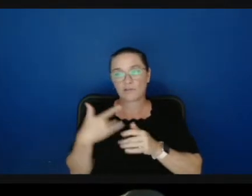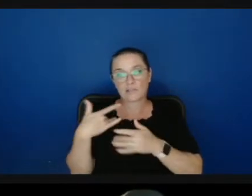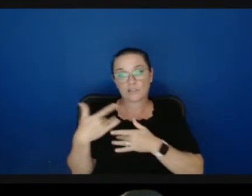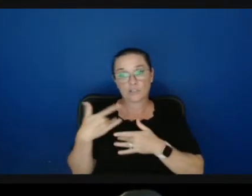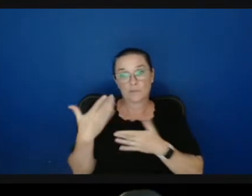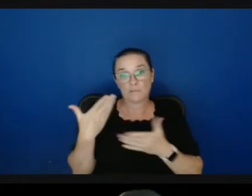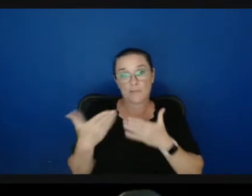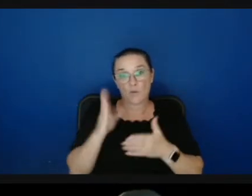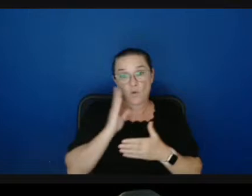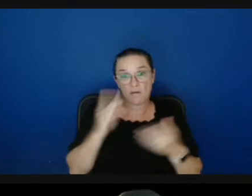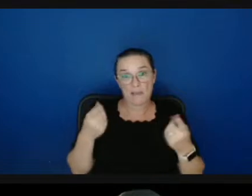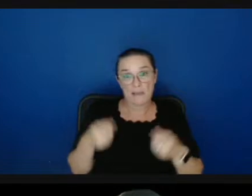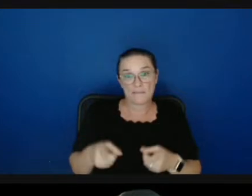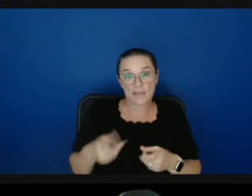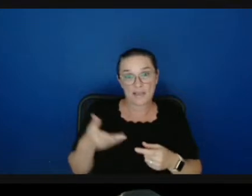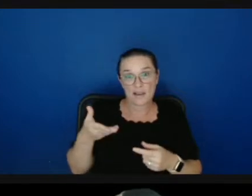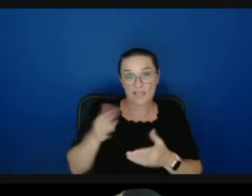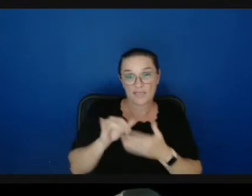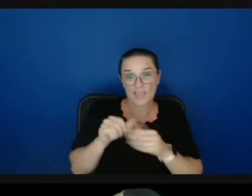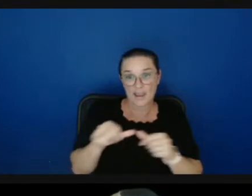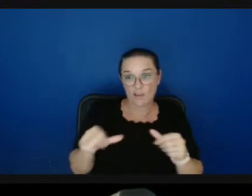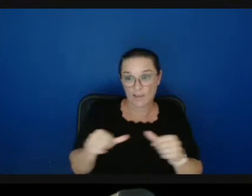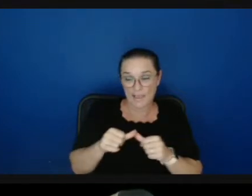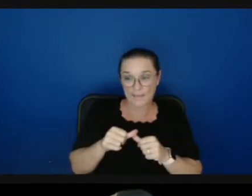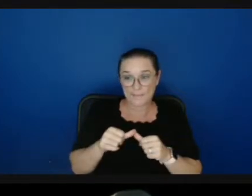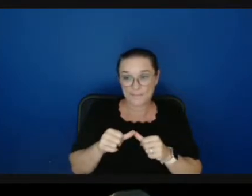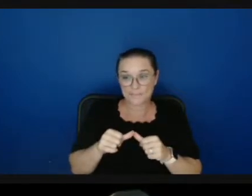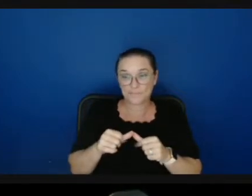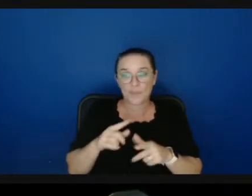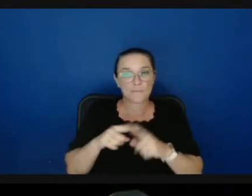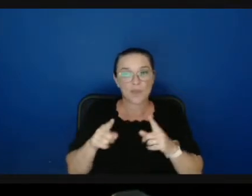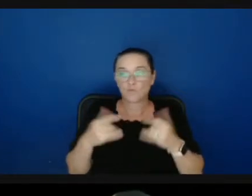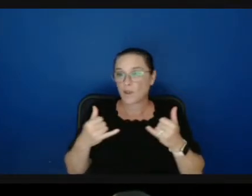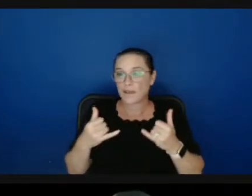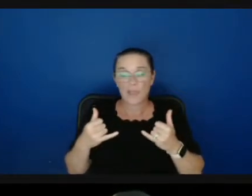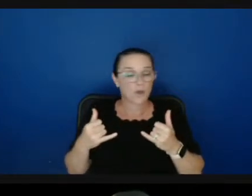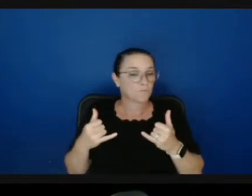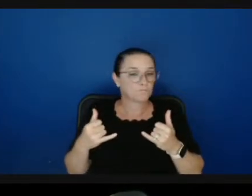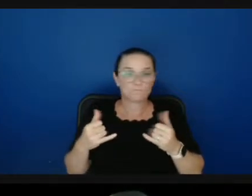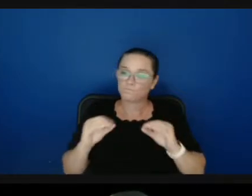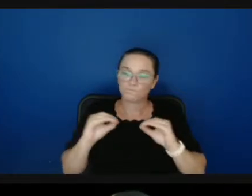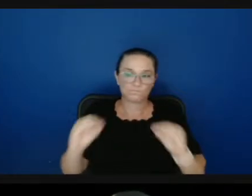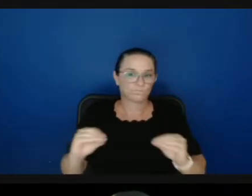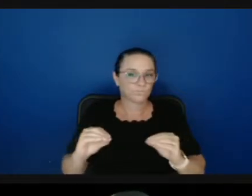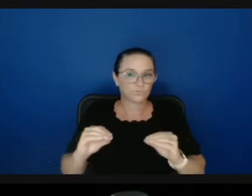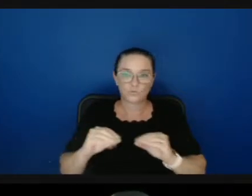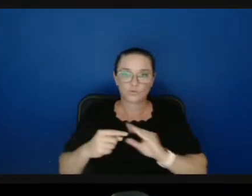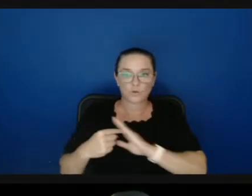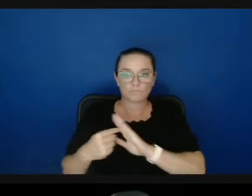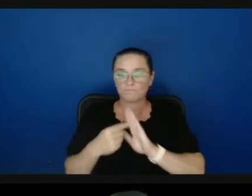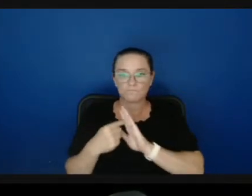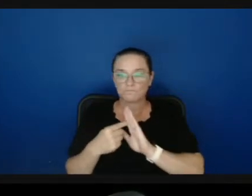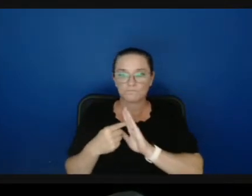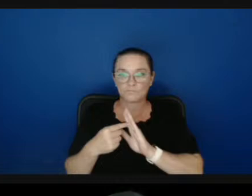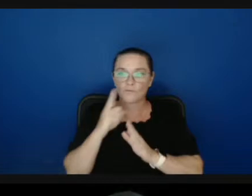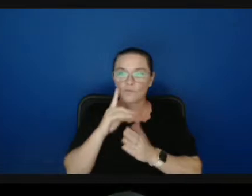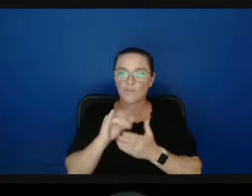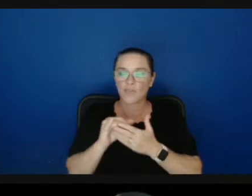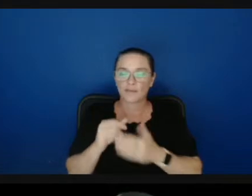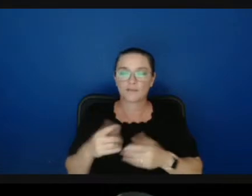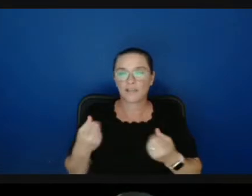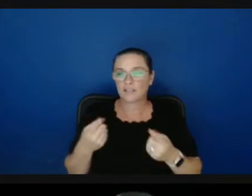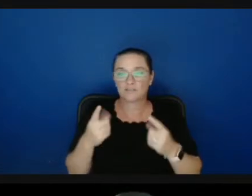exactly at this location, but towards here. But there is no indication of that. No change in the overall pattern that's been here